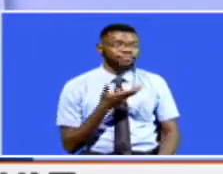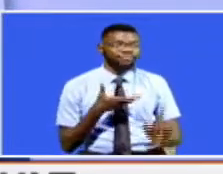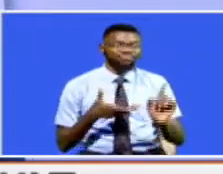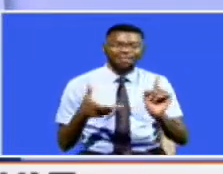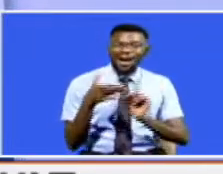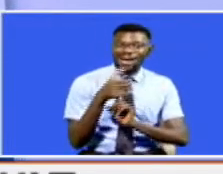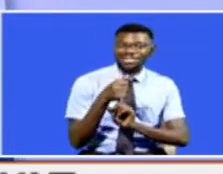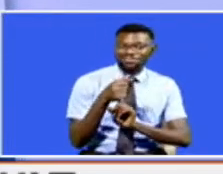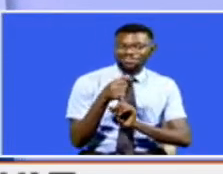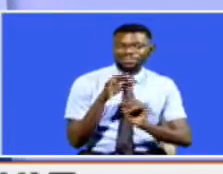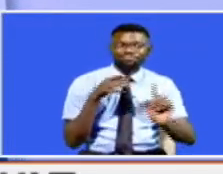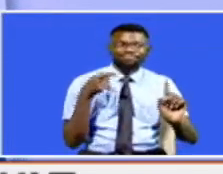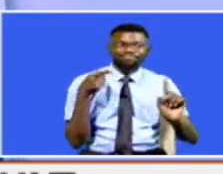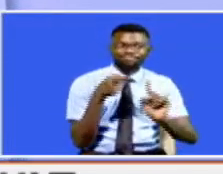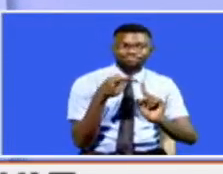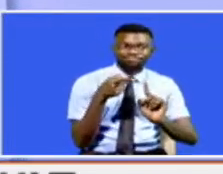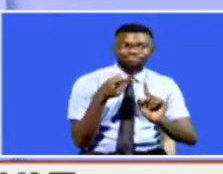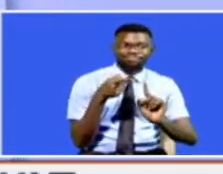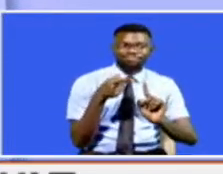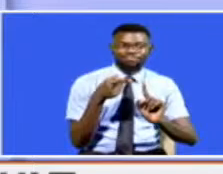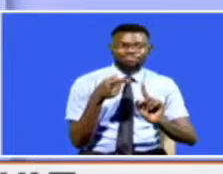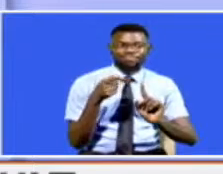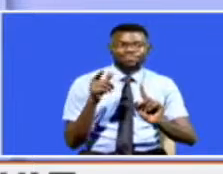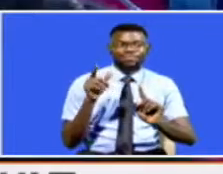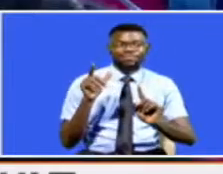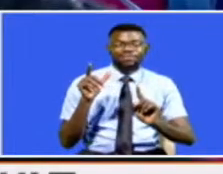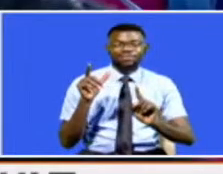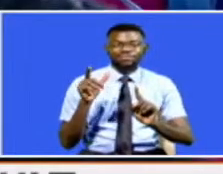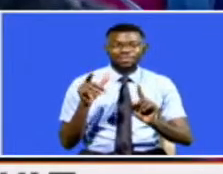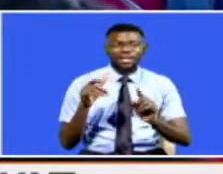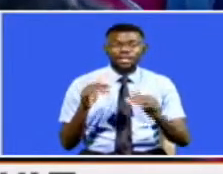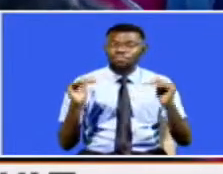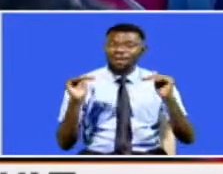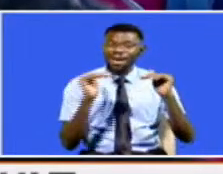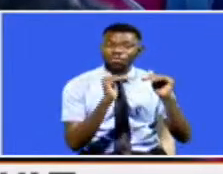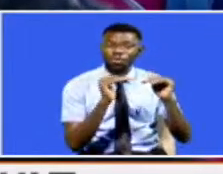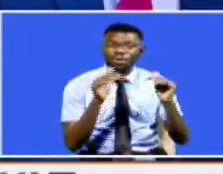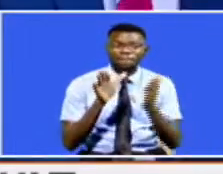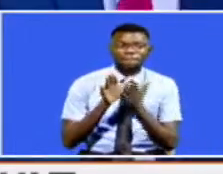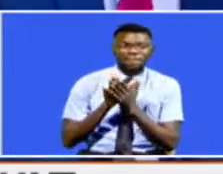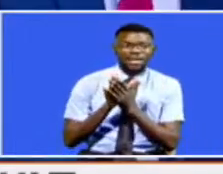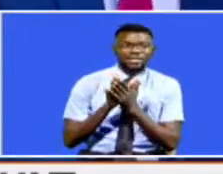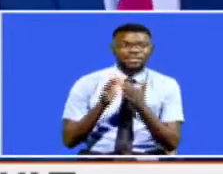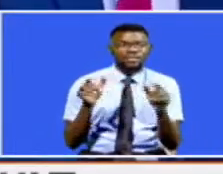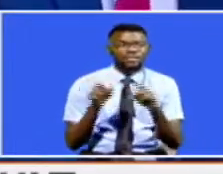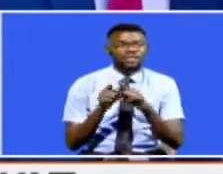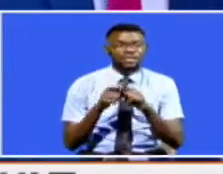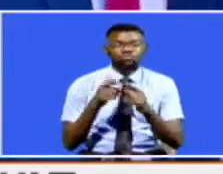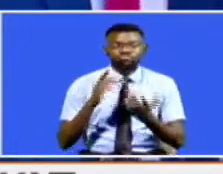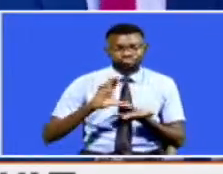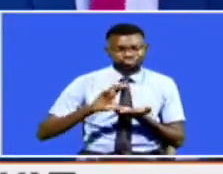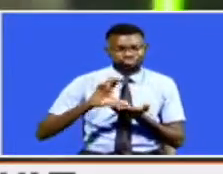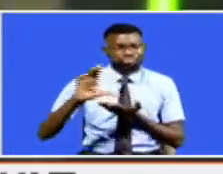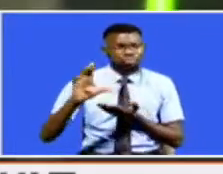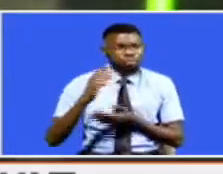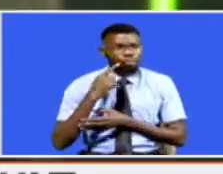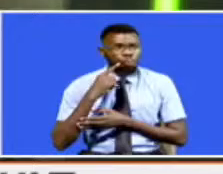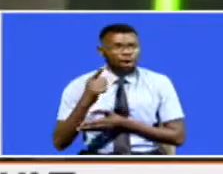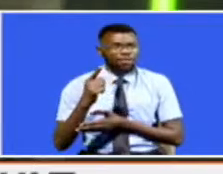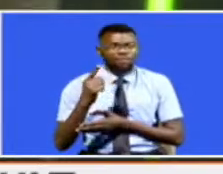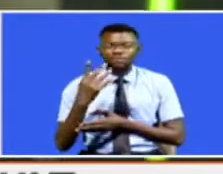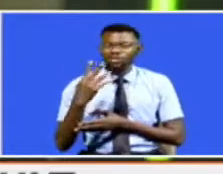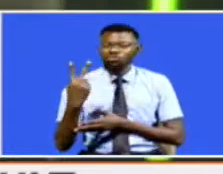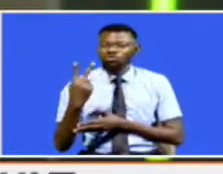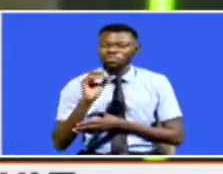our 35 million individual borrowers. Equity Bank DRC subsidiary posted a 142% net